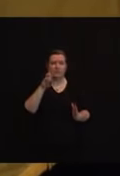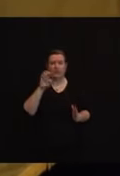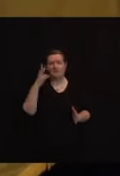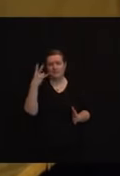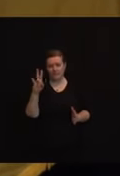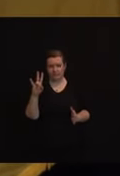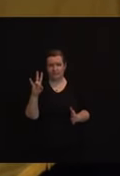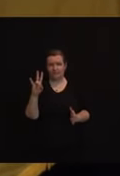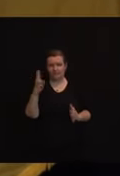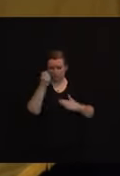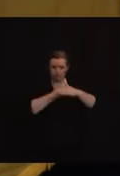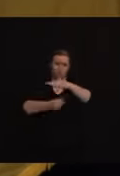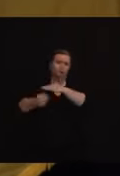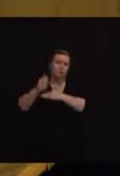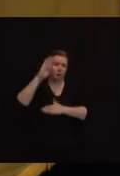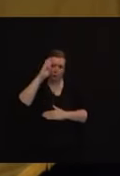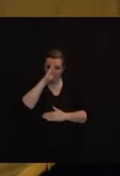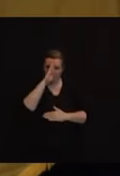of COVID-19.